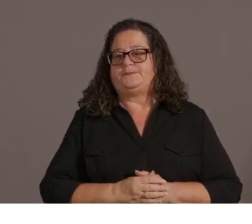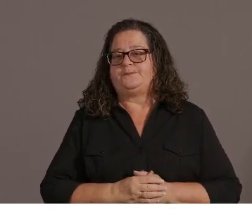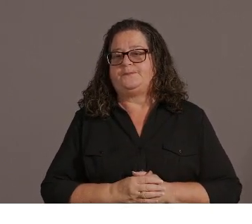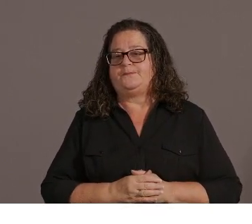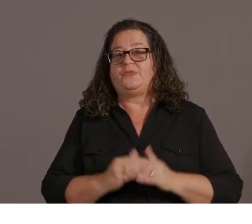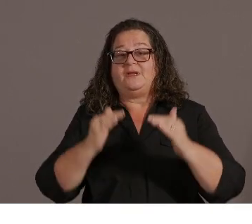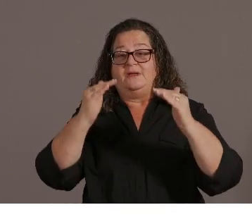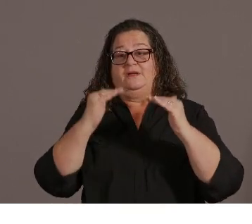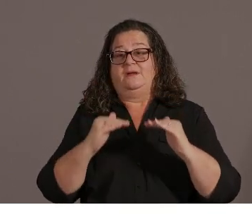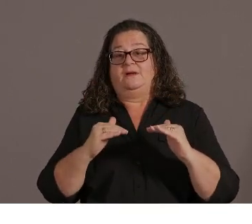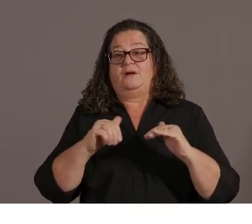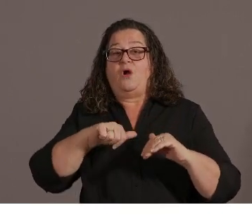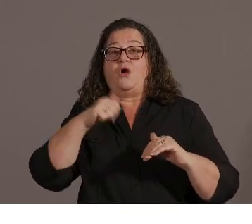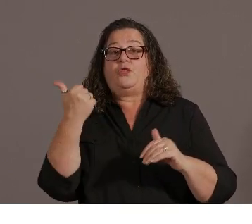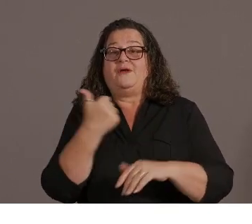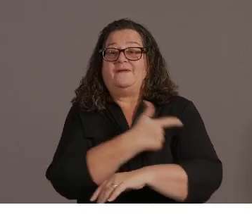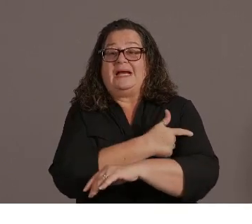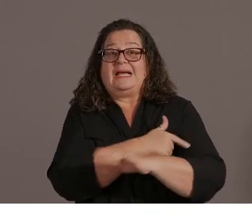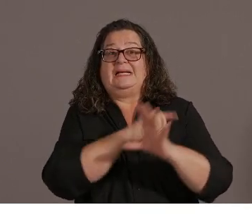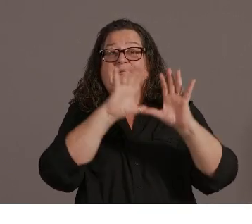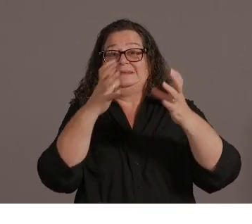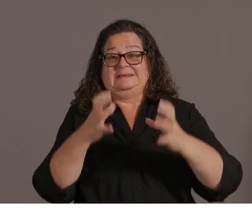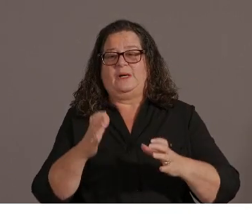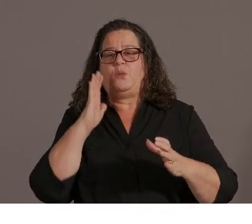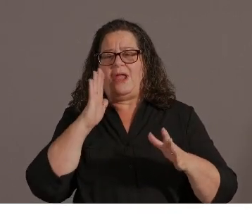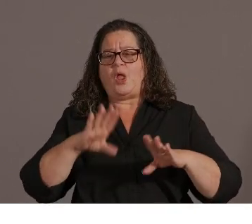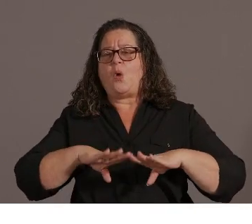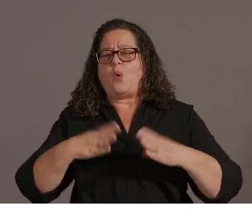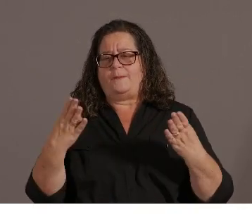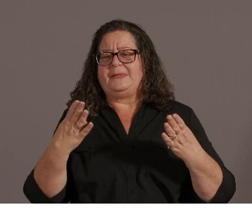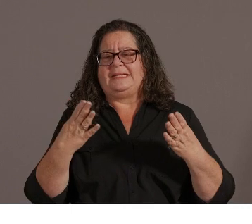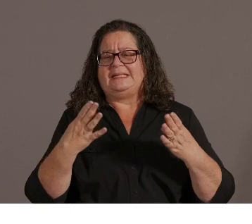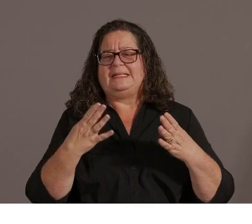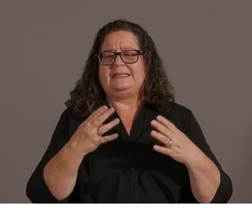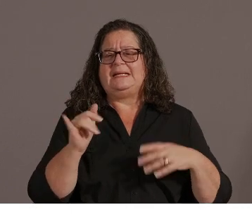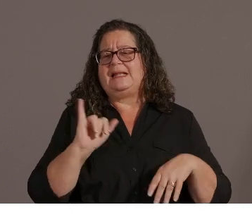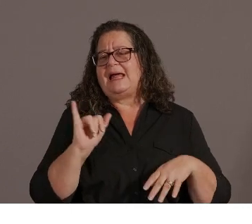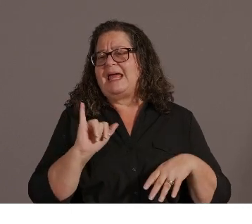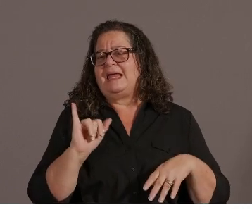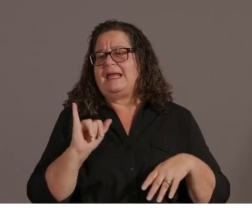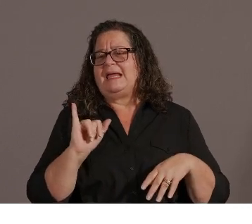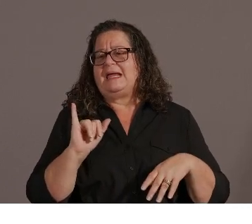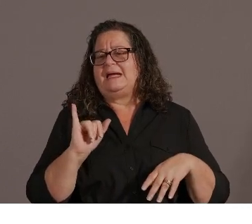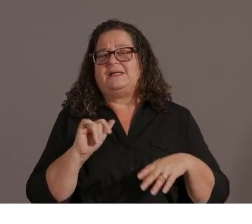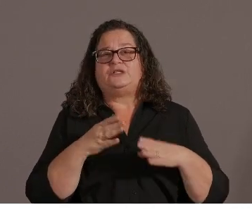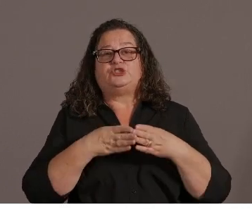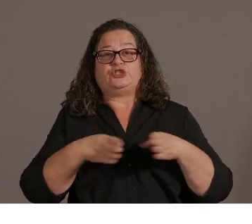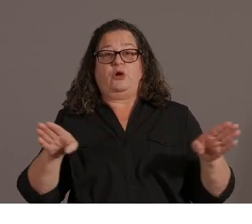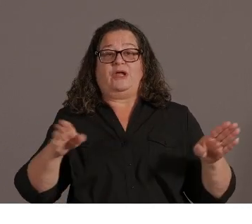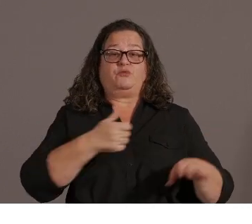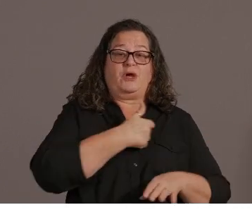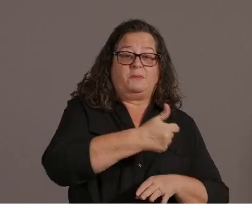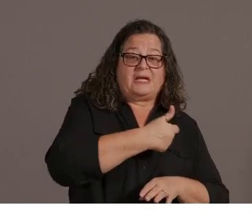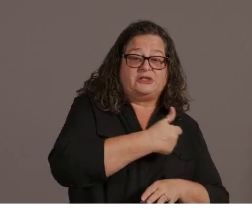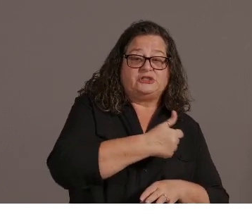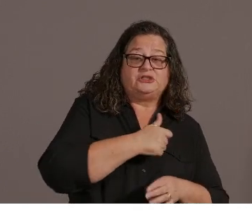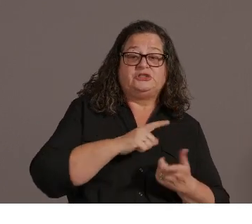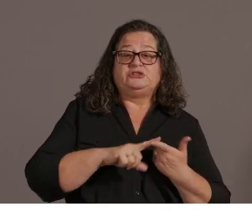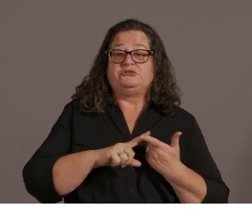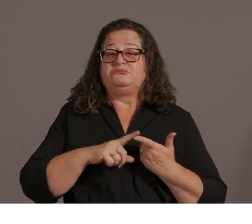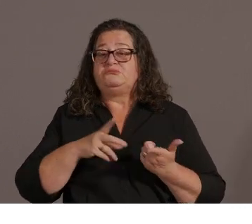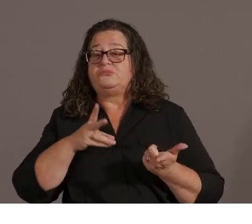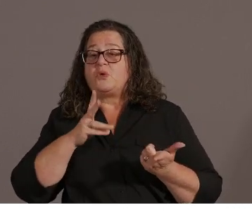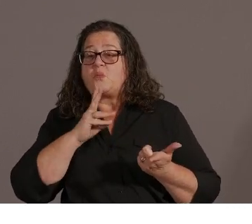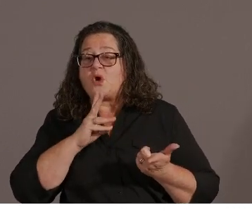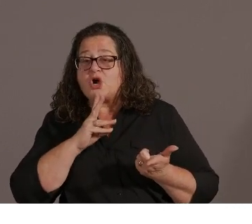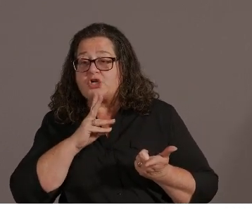up. That could include transportation and logistics, water and wastewater, food service, shelter and housing, finance, our